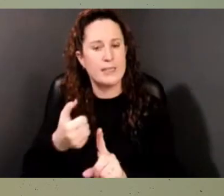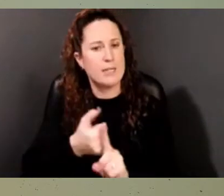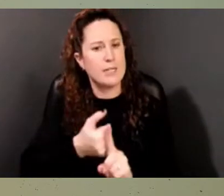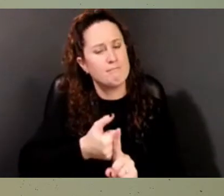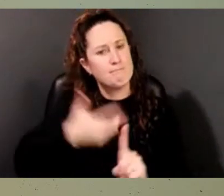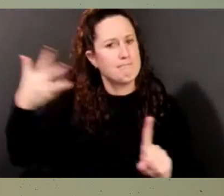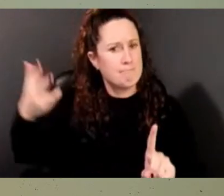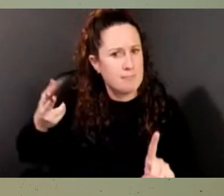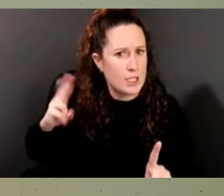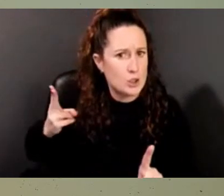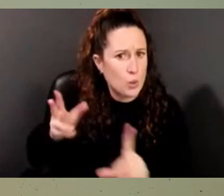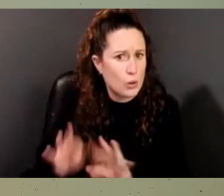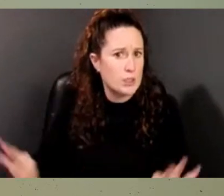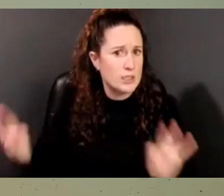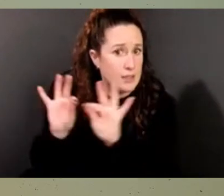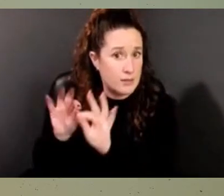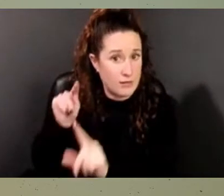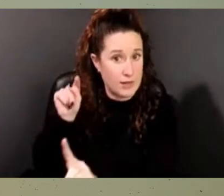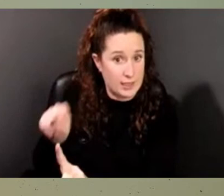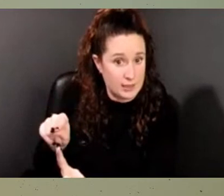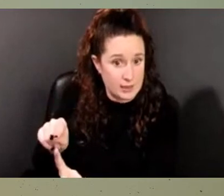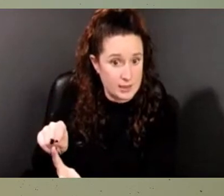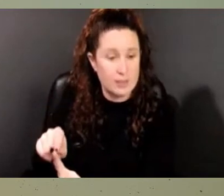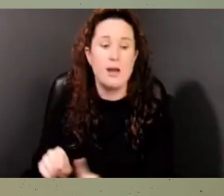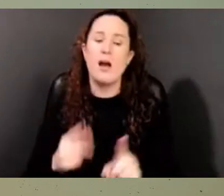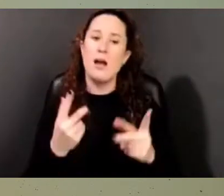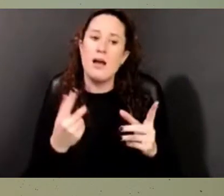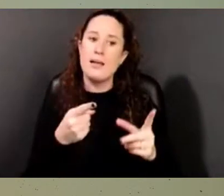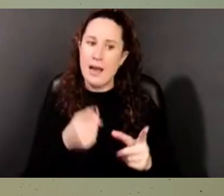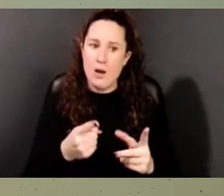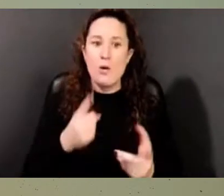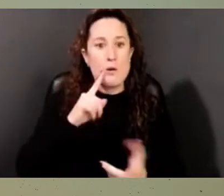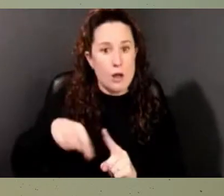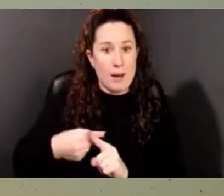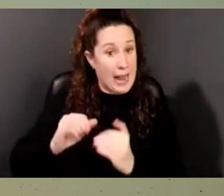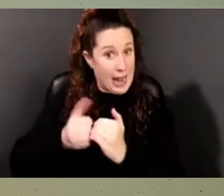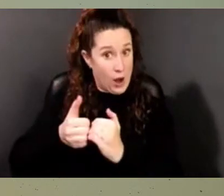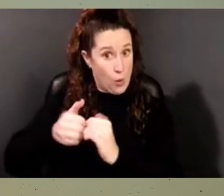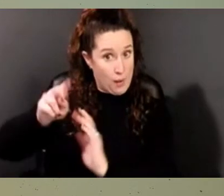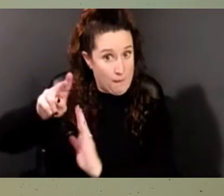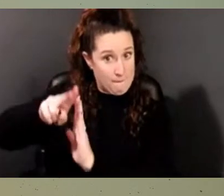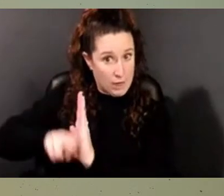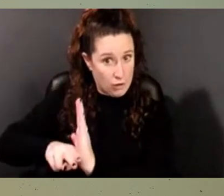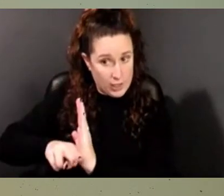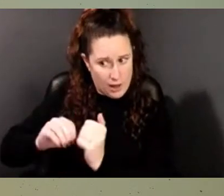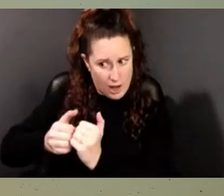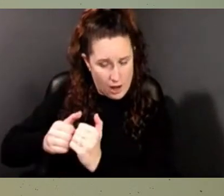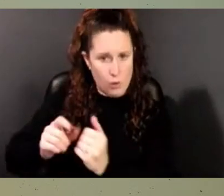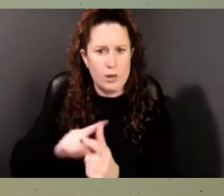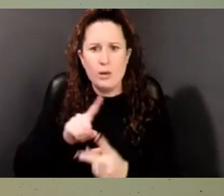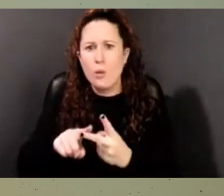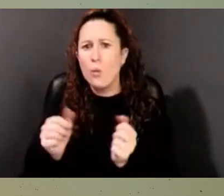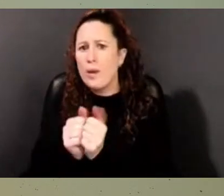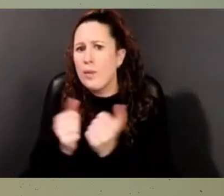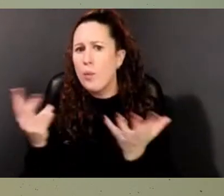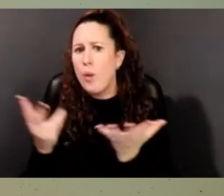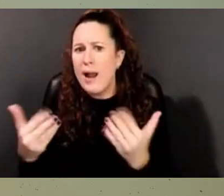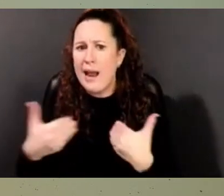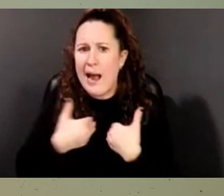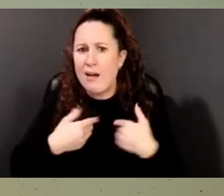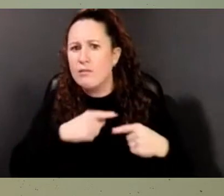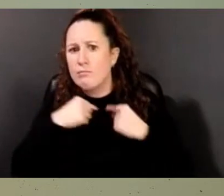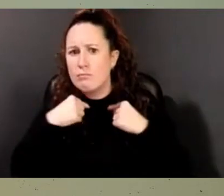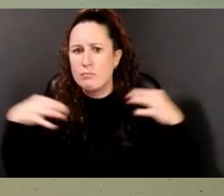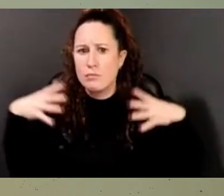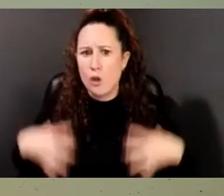things that I'll point out, not only are we talking about how they're buried, what they're buried with, we could tell the brutality of slavery in New